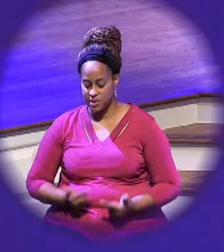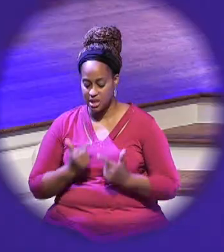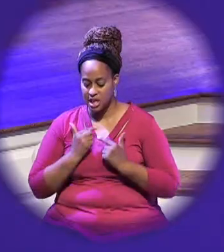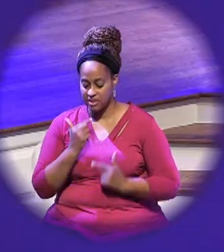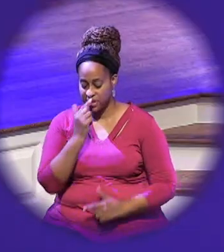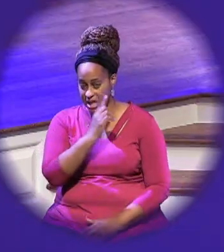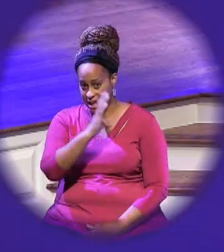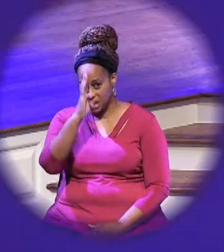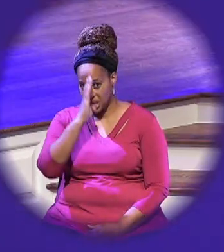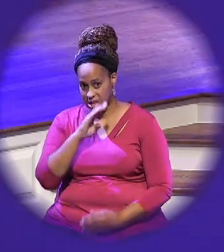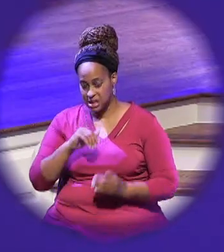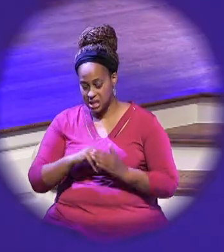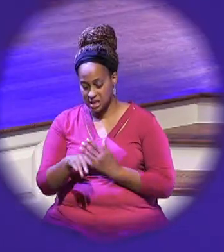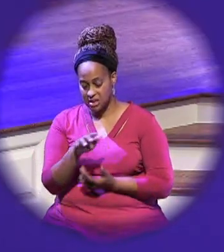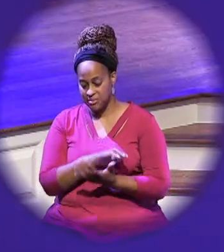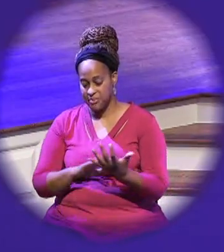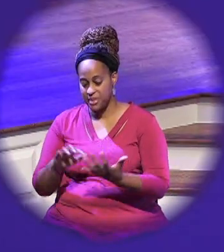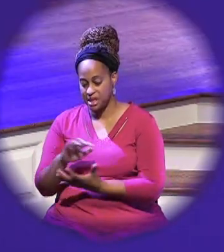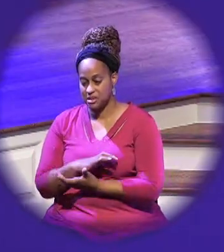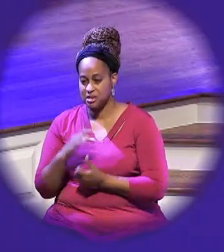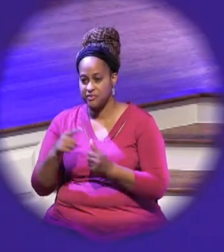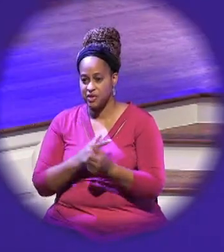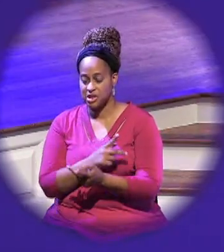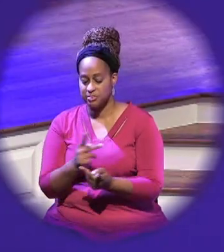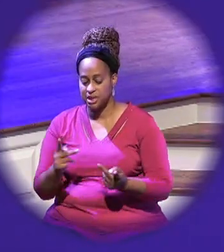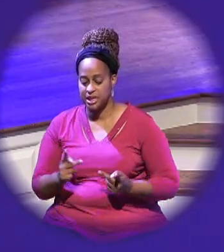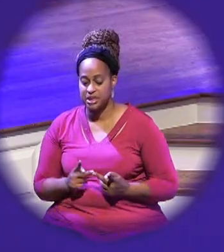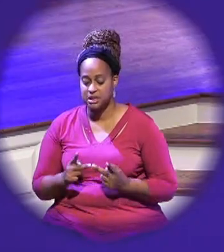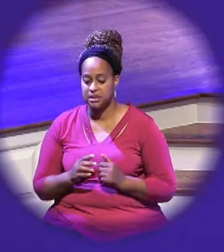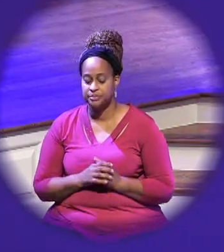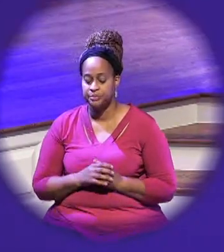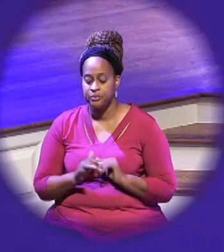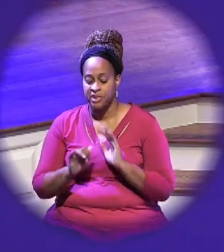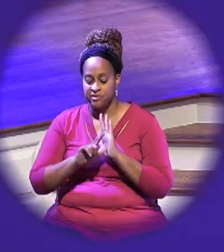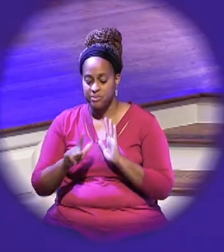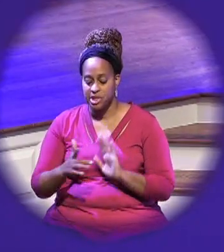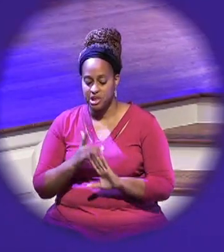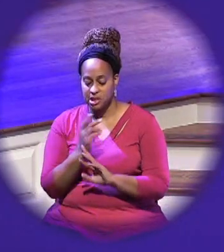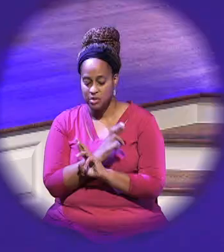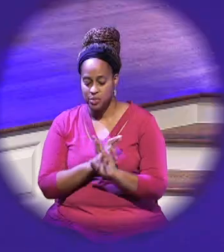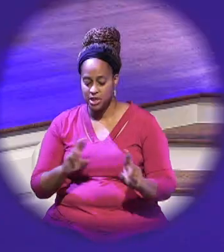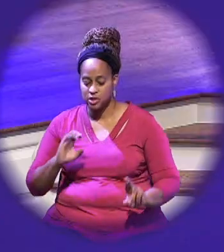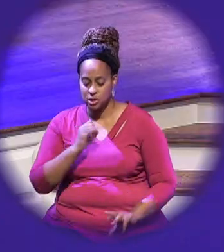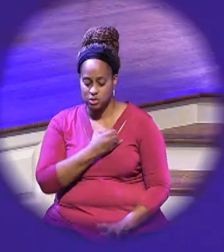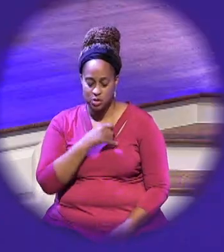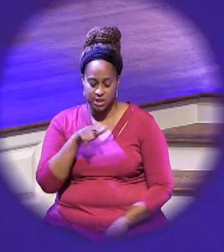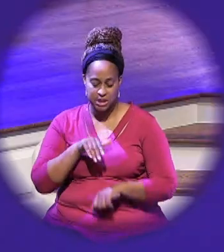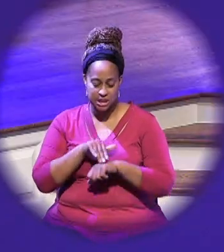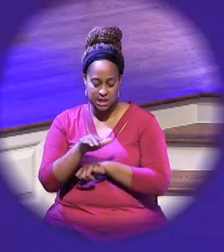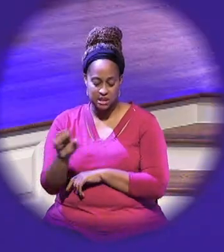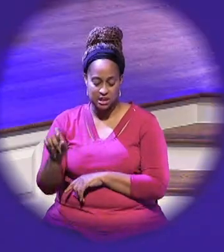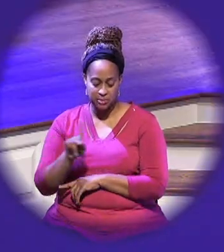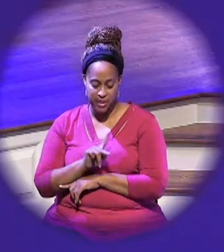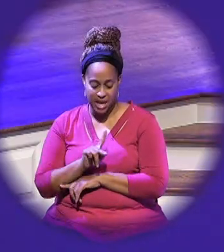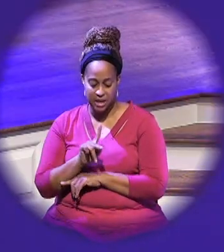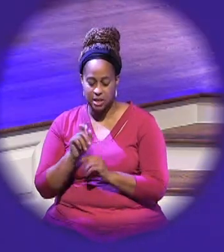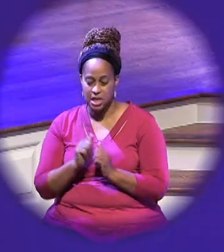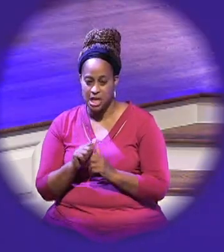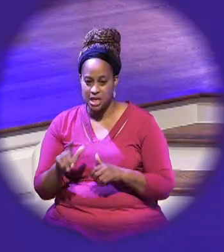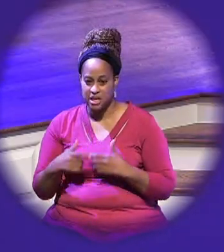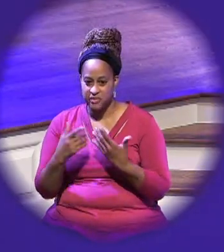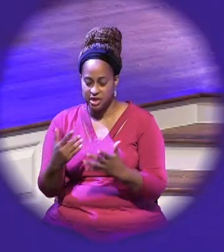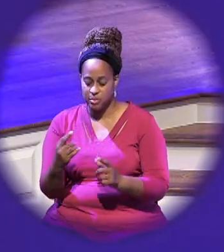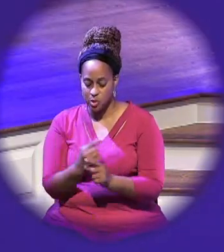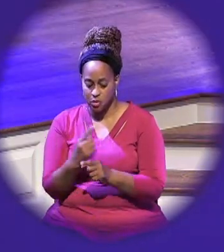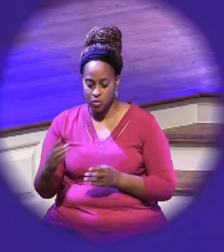in that mess in the first place. If he immediately rescues Jonah and sends him back to Nineveh, gives him a course